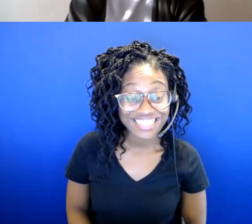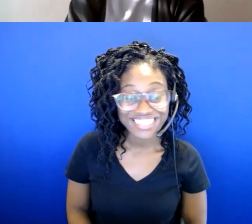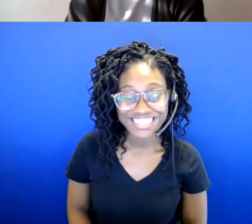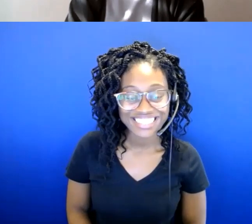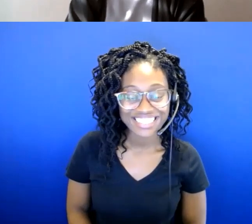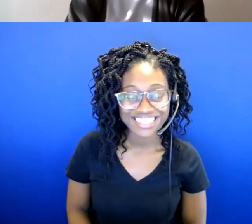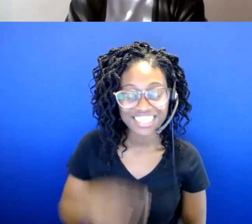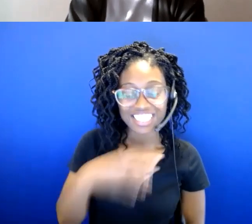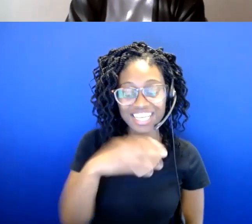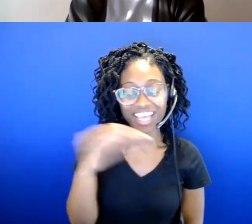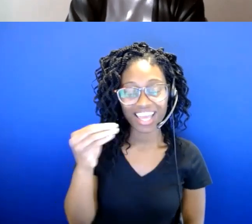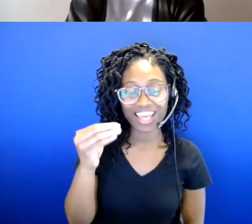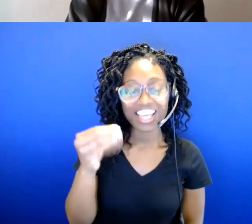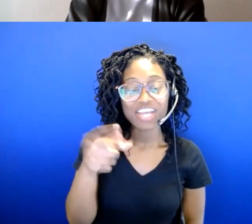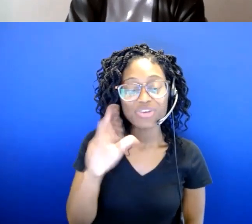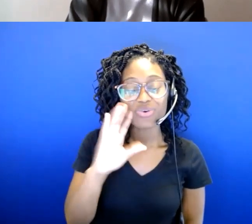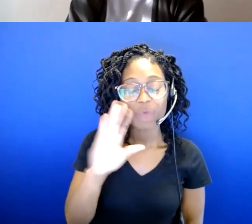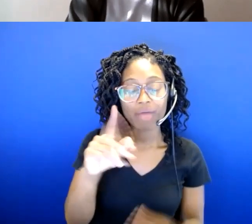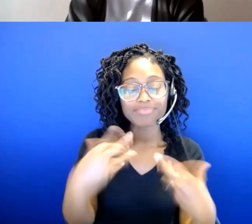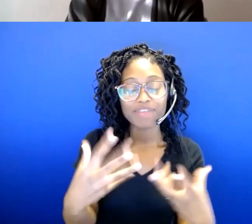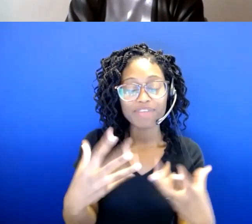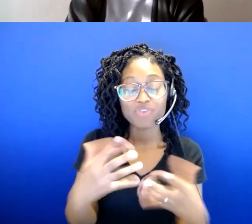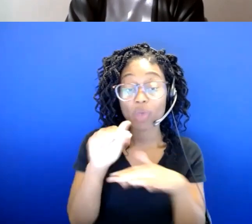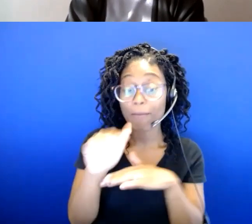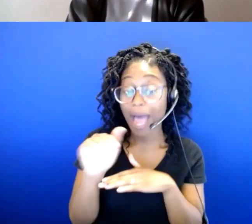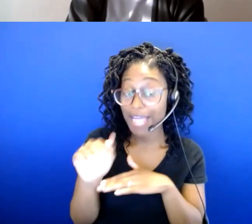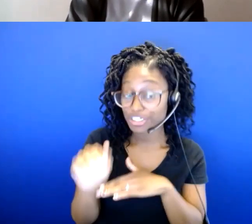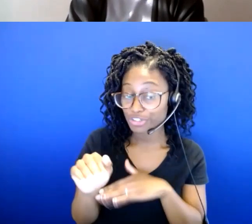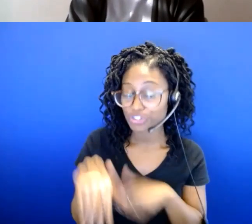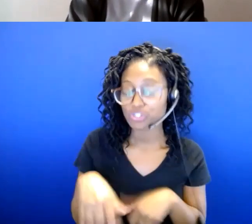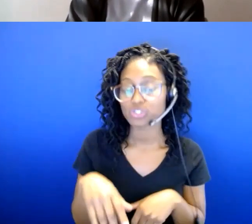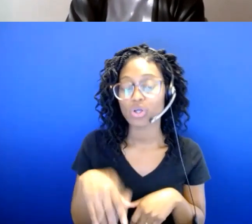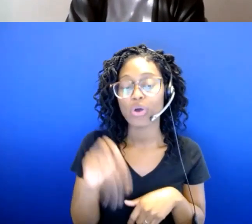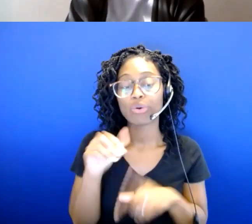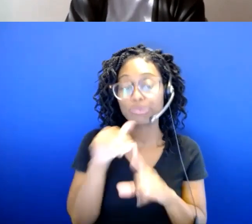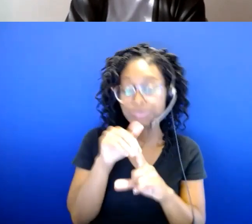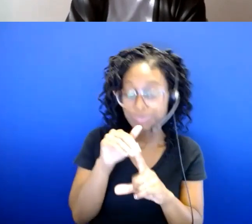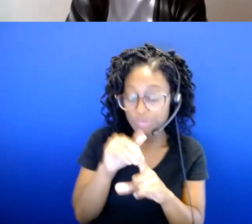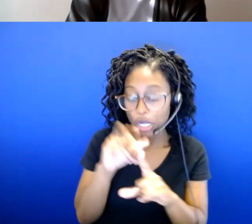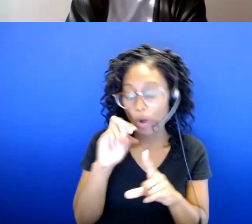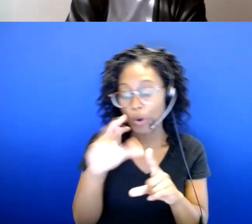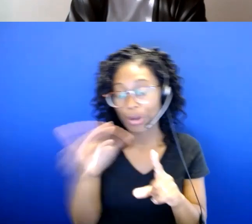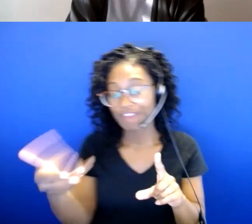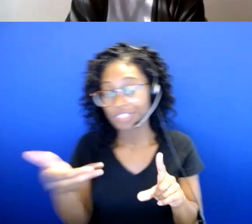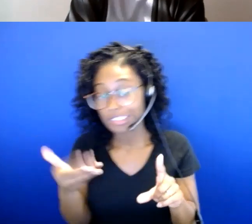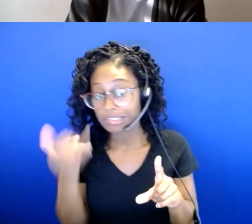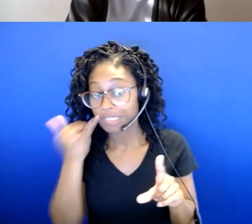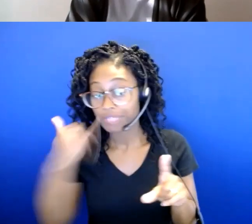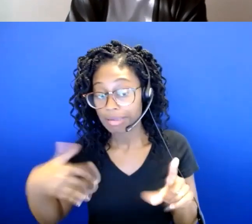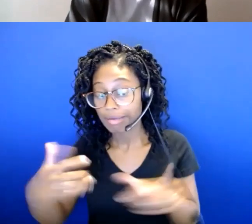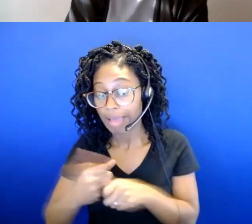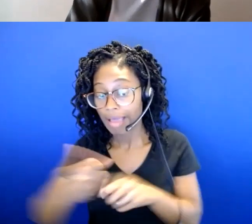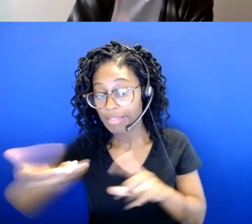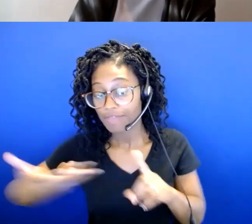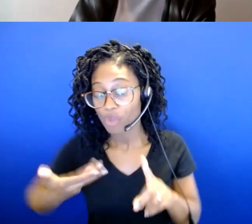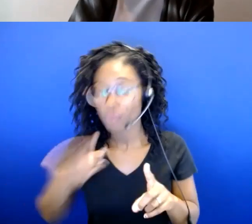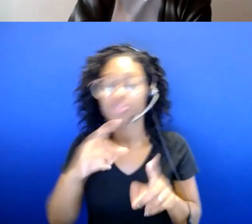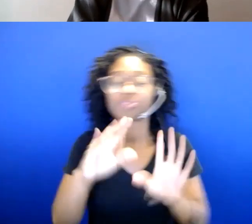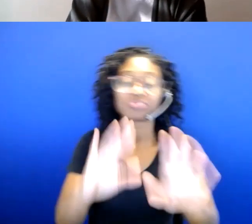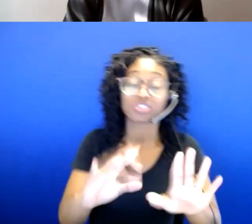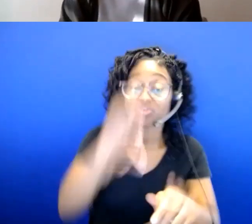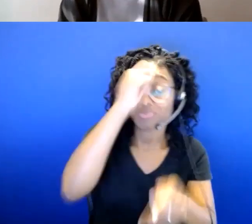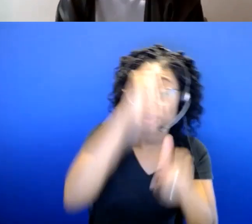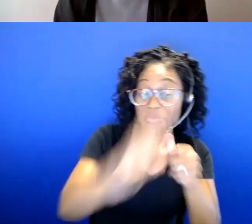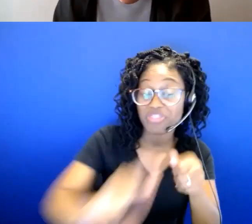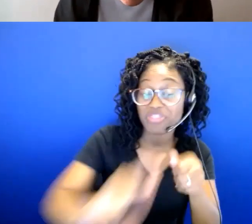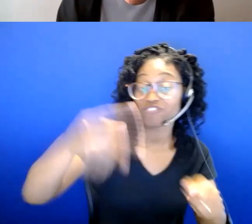you will be receiving either reminders or invitations for those who hadn't before, or the first authors of your paper, if you were not one